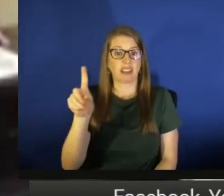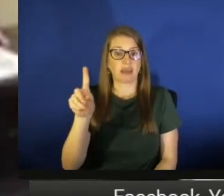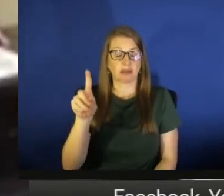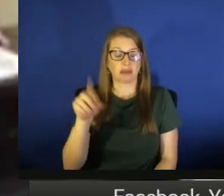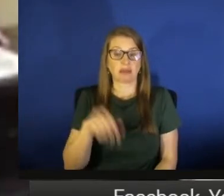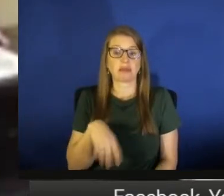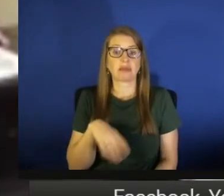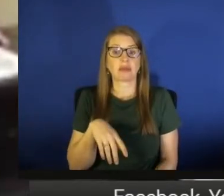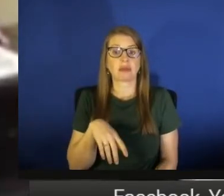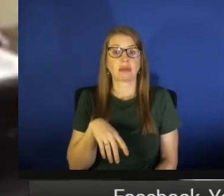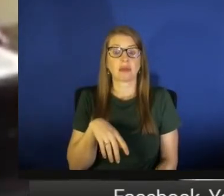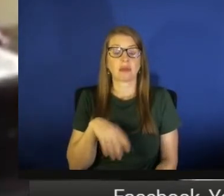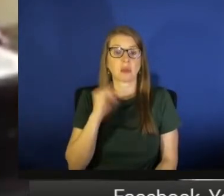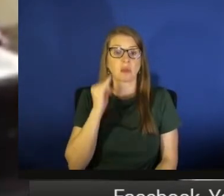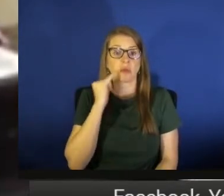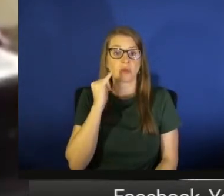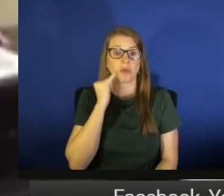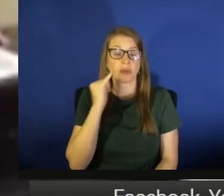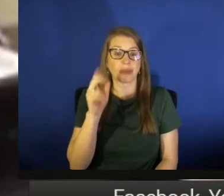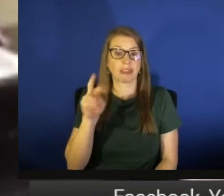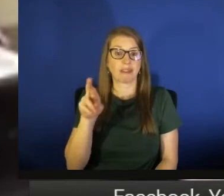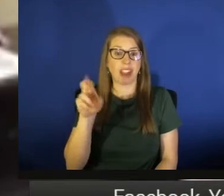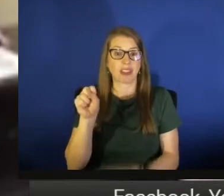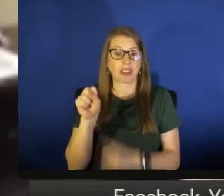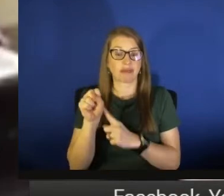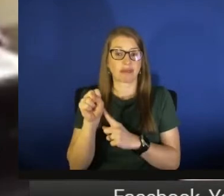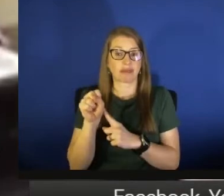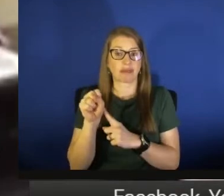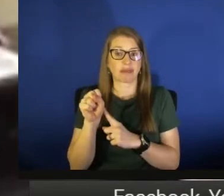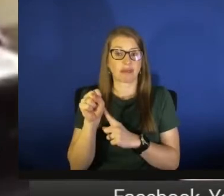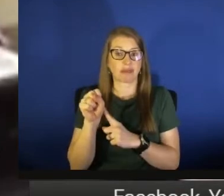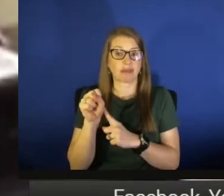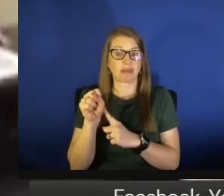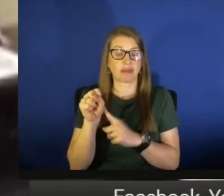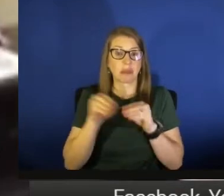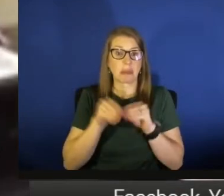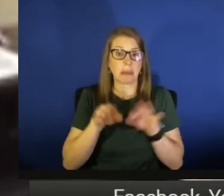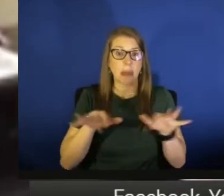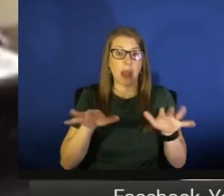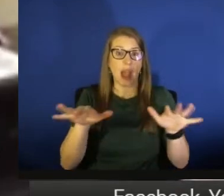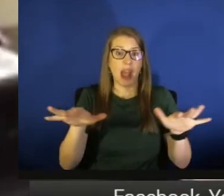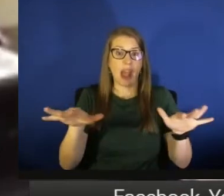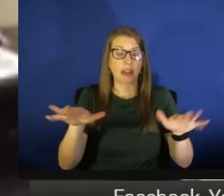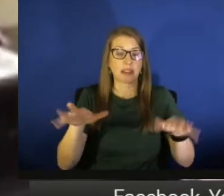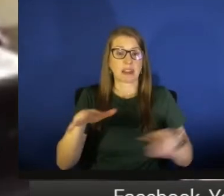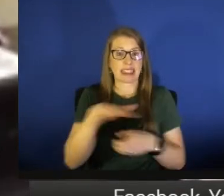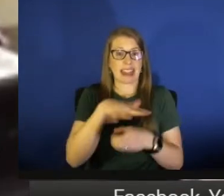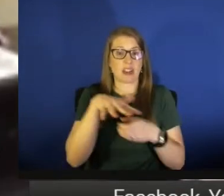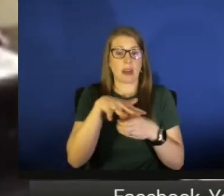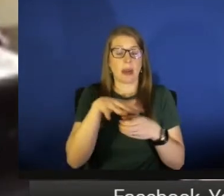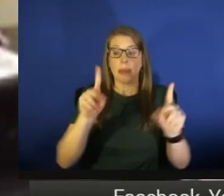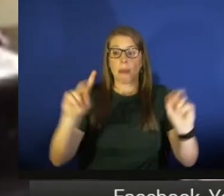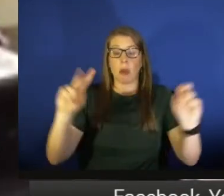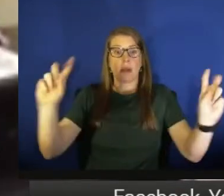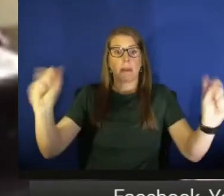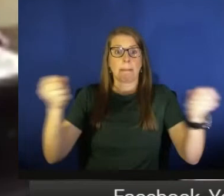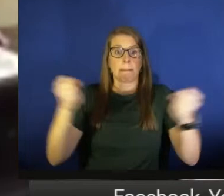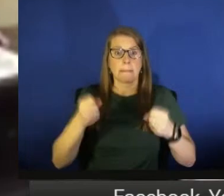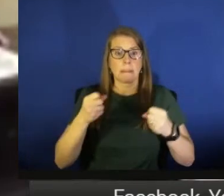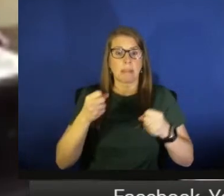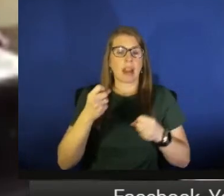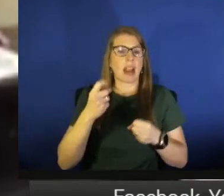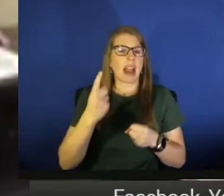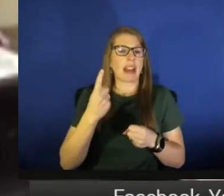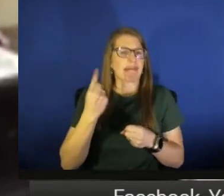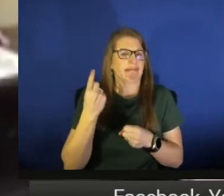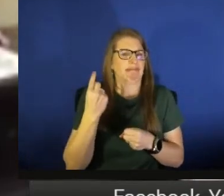case the bug was to go through the station. We brought people back about a year ago and have